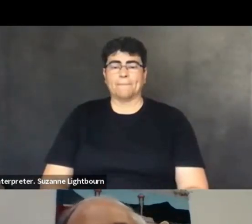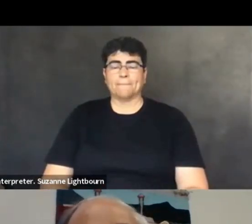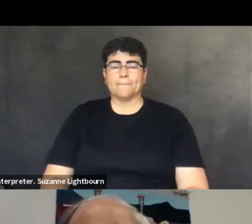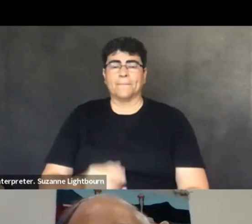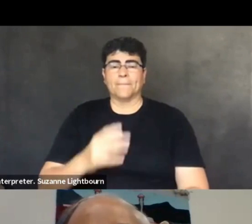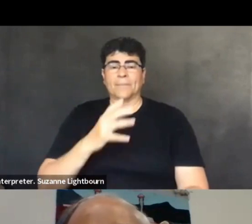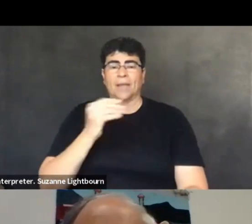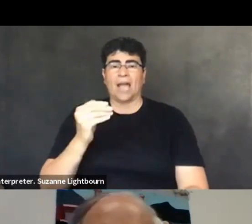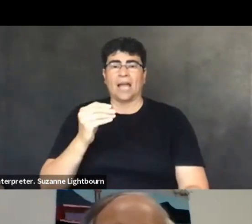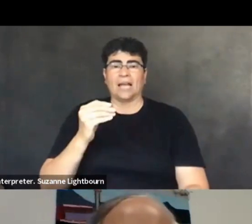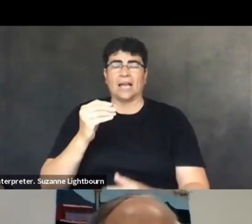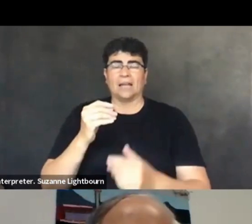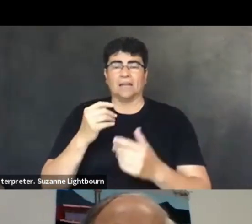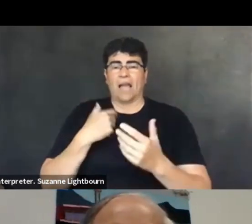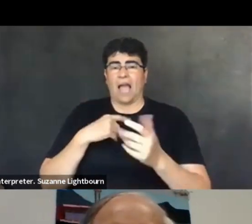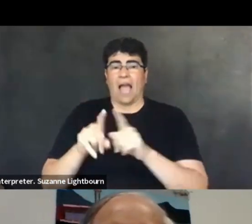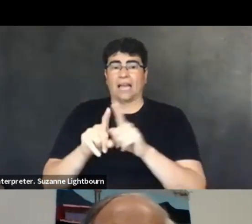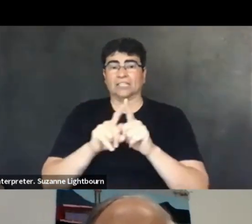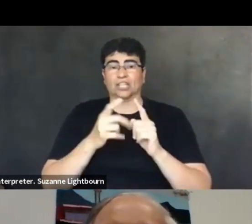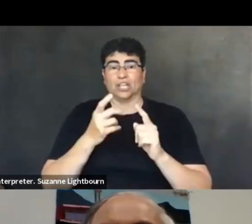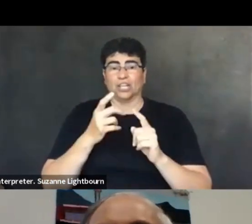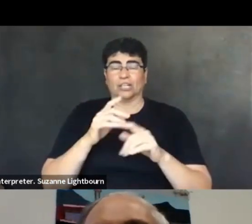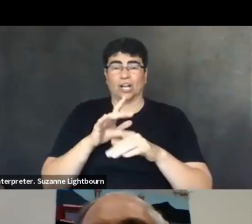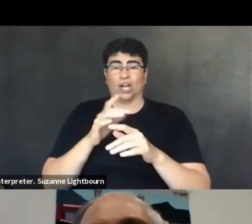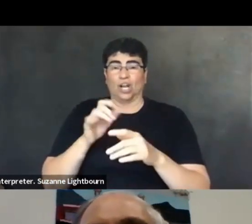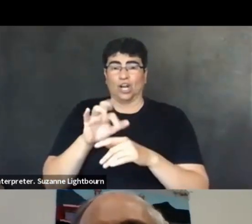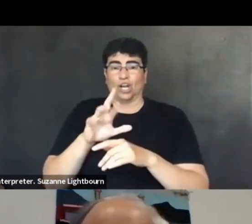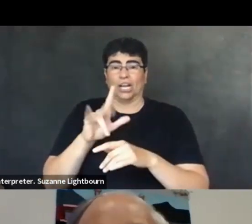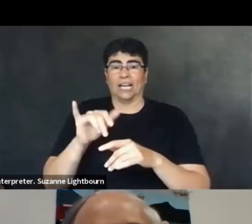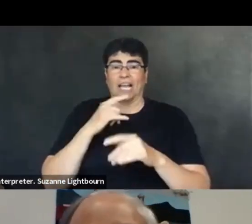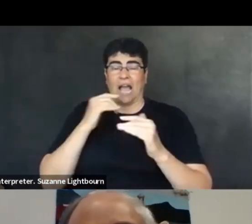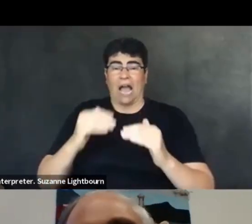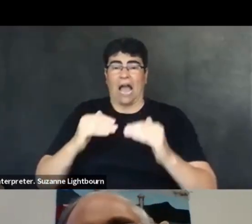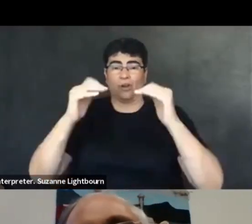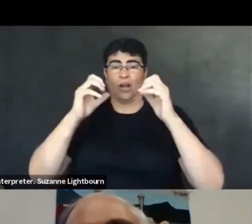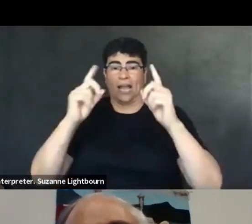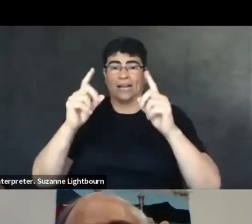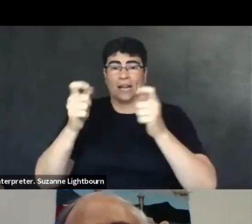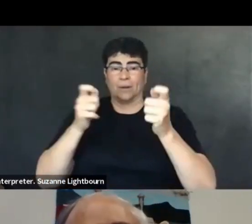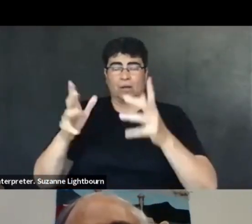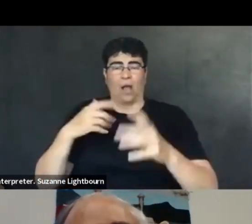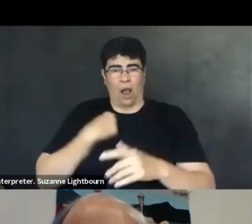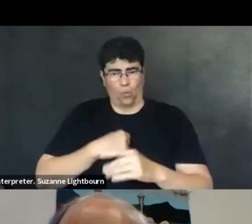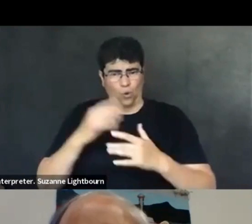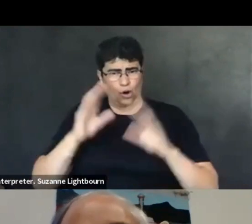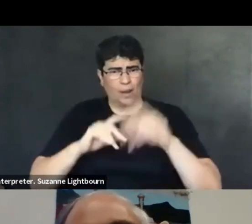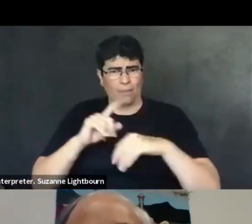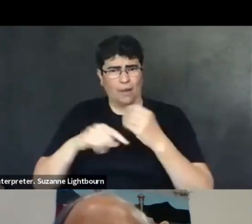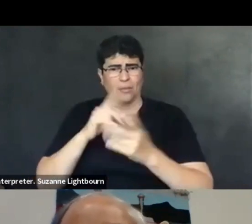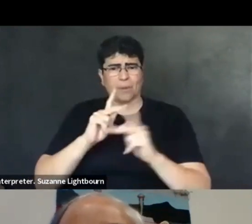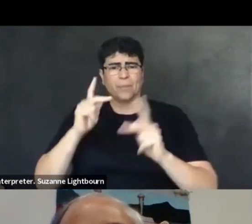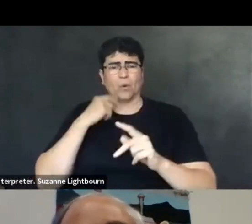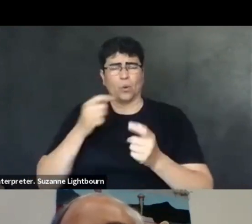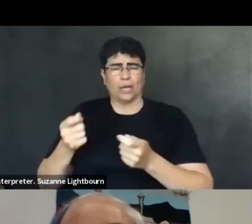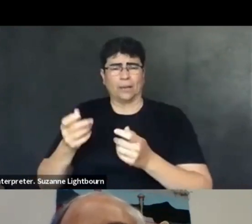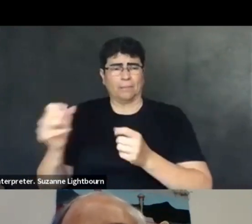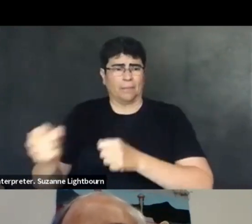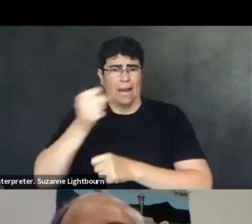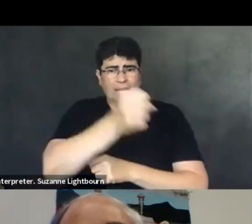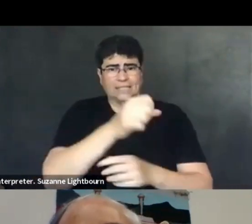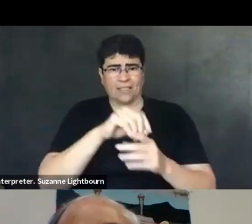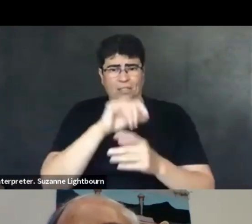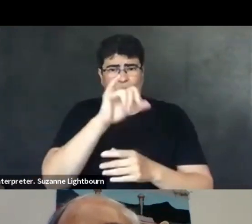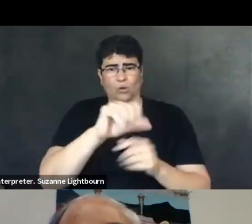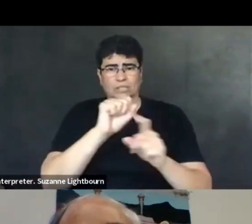a higher ed administrator, I worry about the people we place in those situations to serve those families and